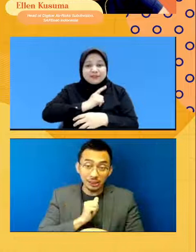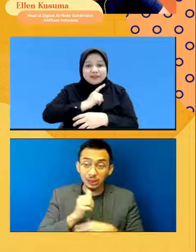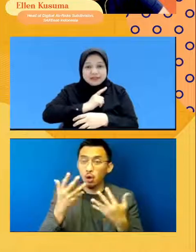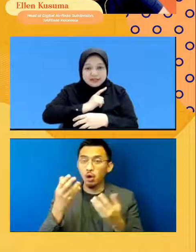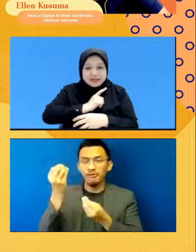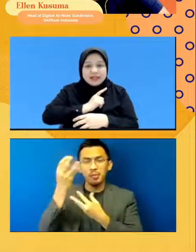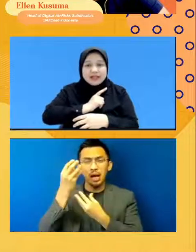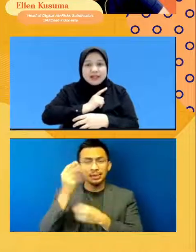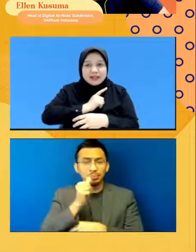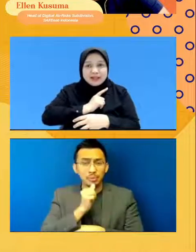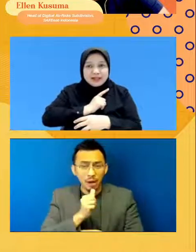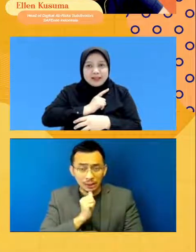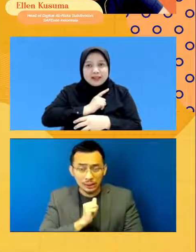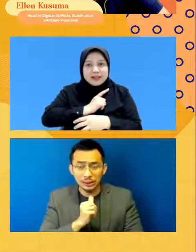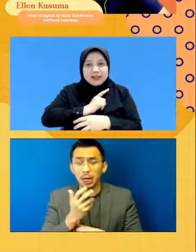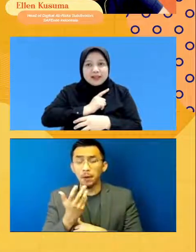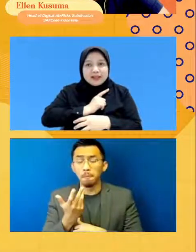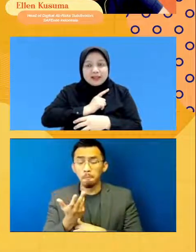be